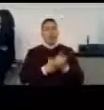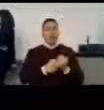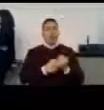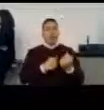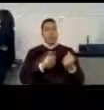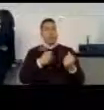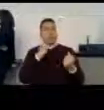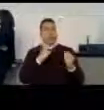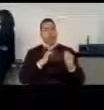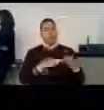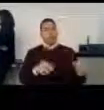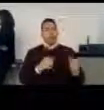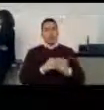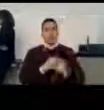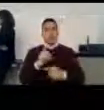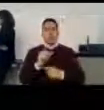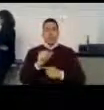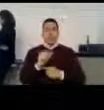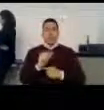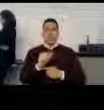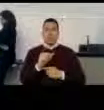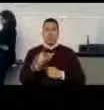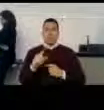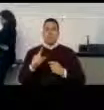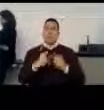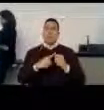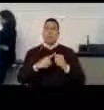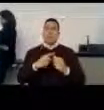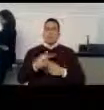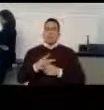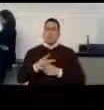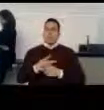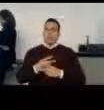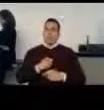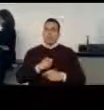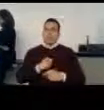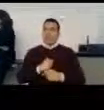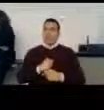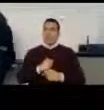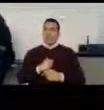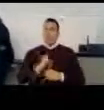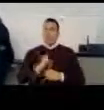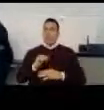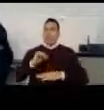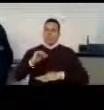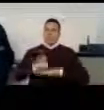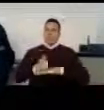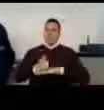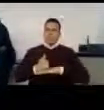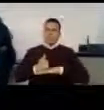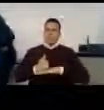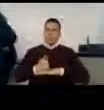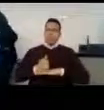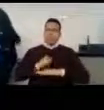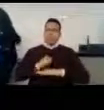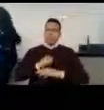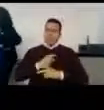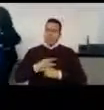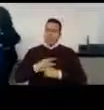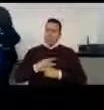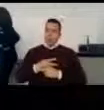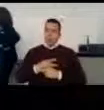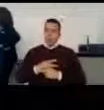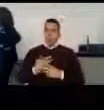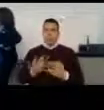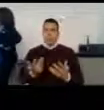for children with disabilities, but first for yourself. If you don't make it intentional, then who